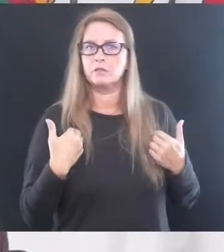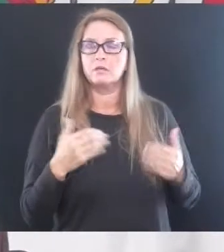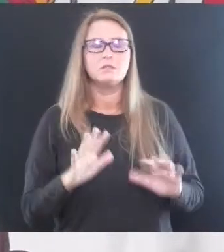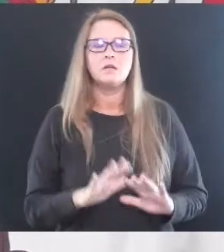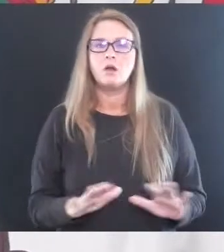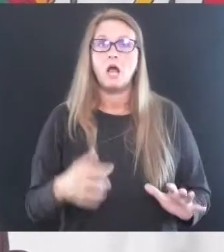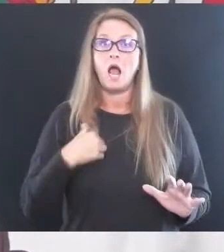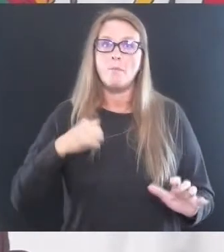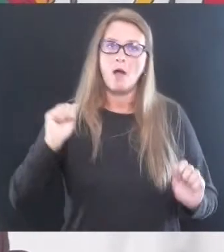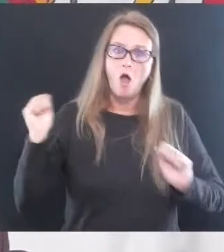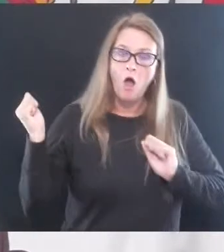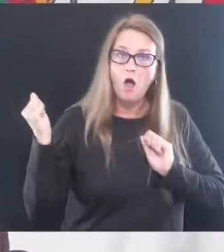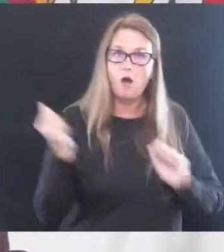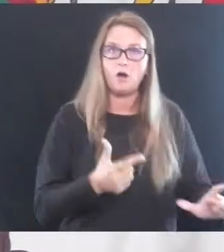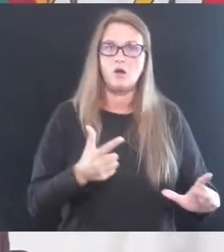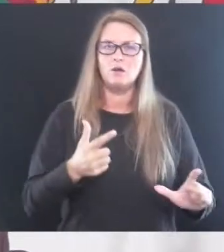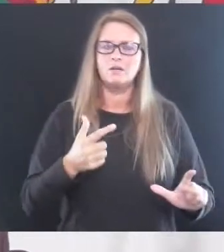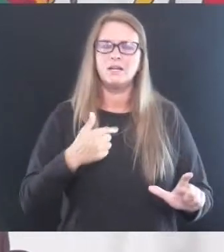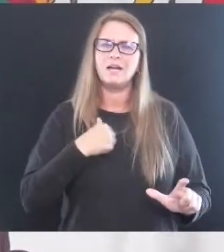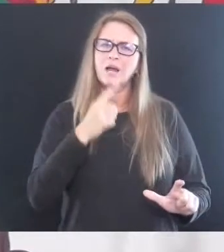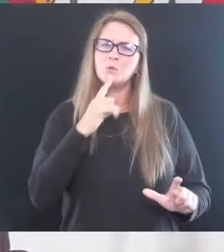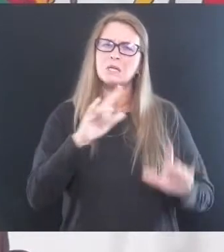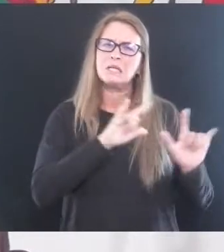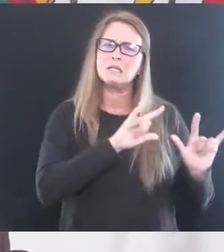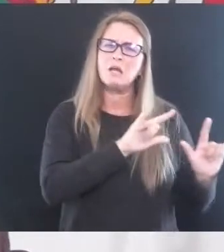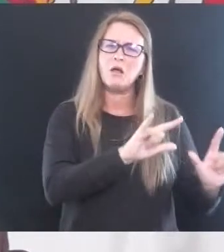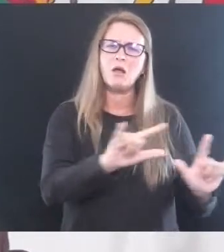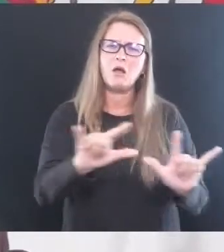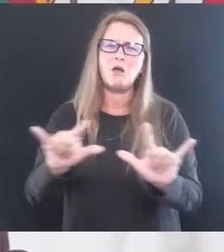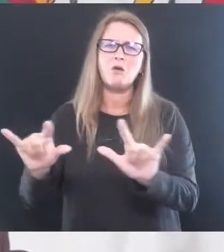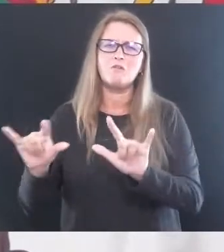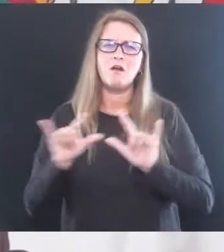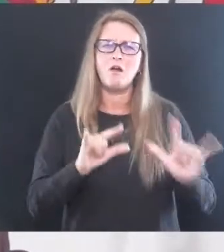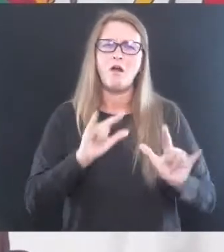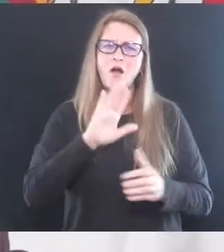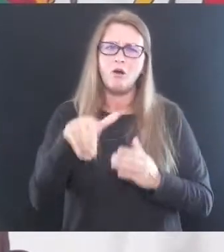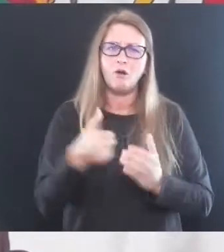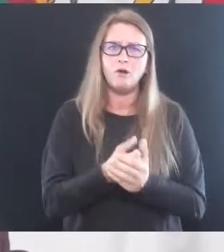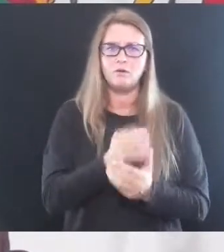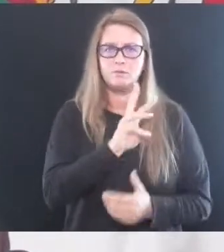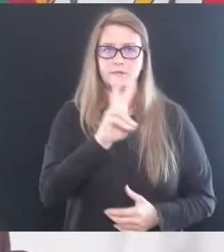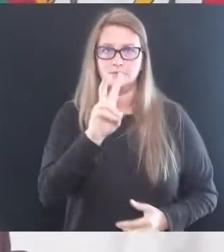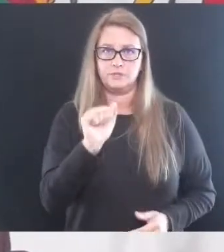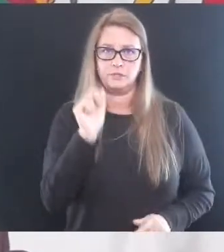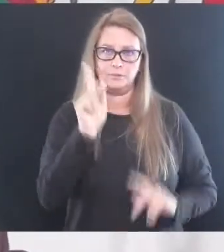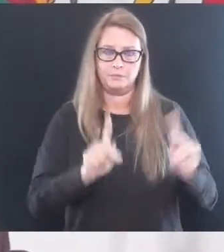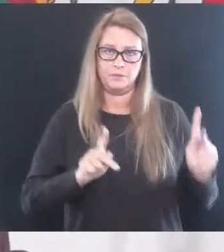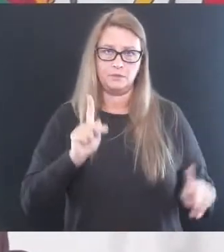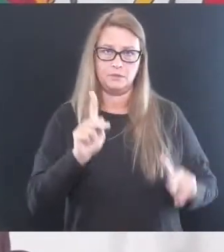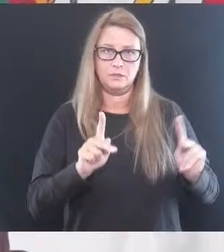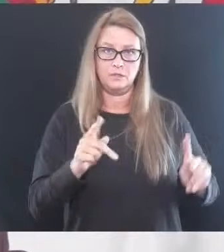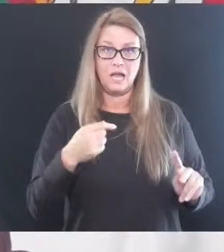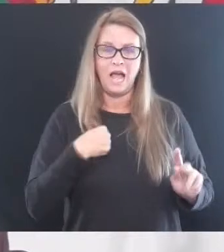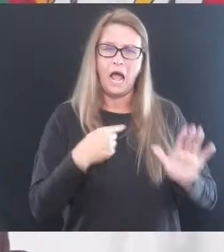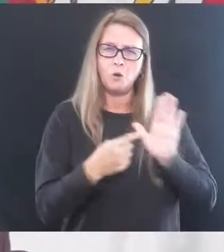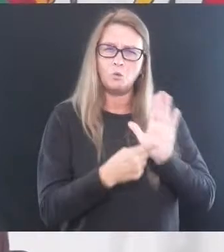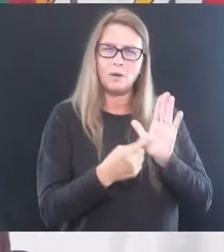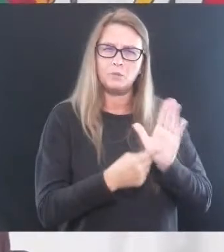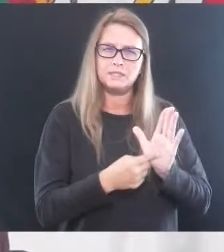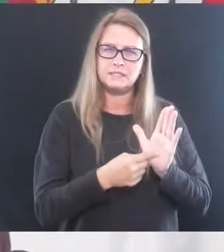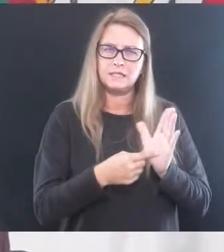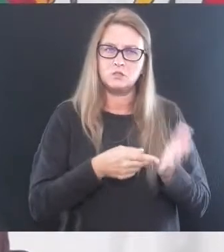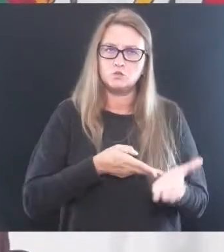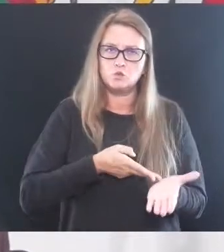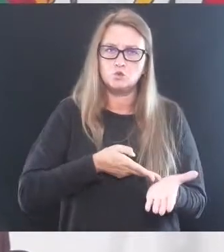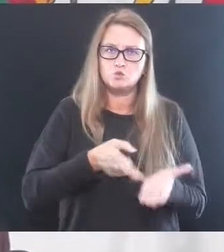I mean it when I tell you that I love you all. You know, I've told you over and over that I represent the truth, and that's what I'm going to